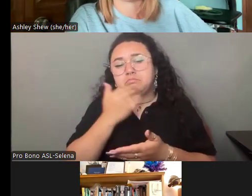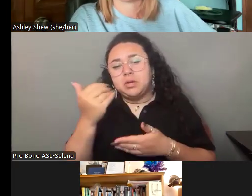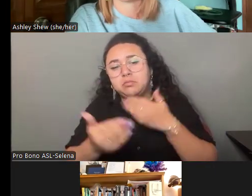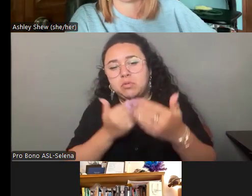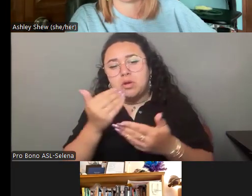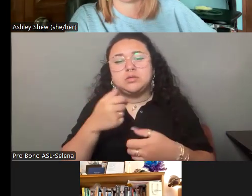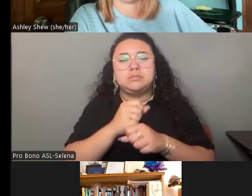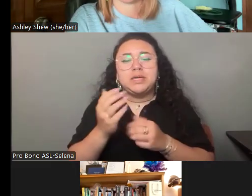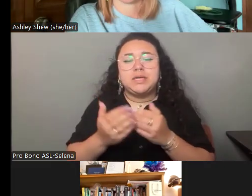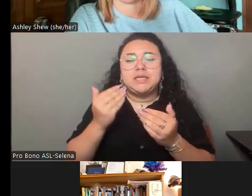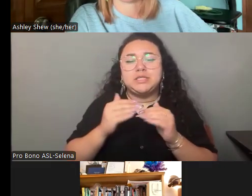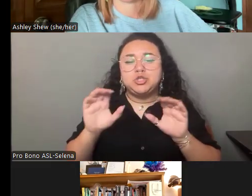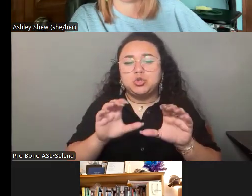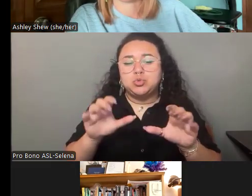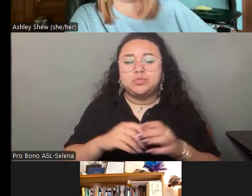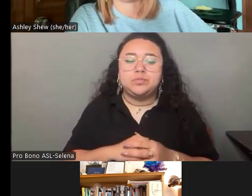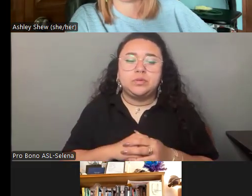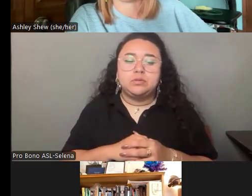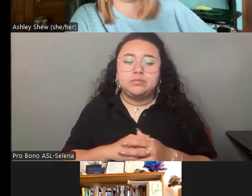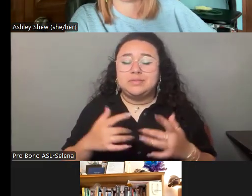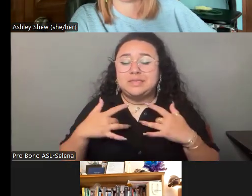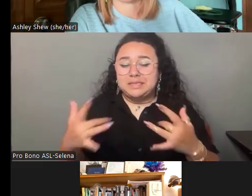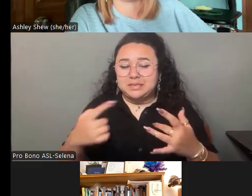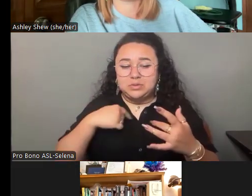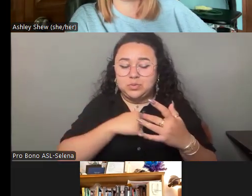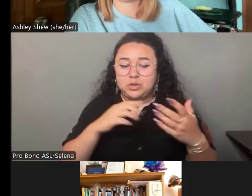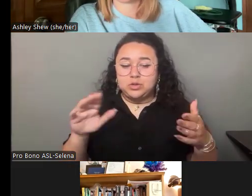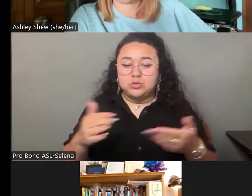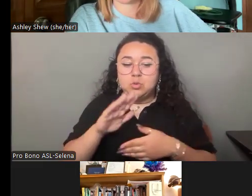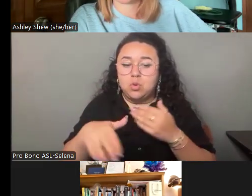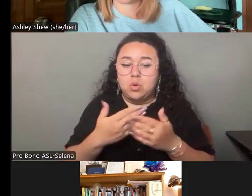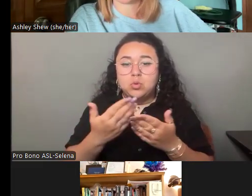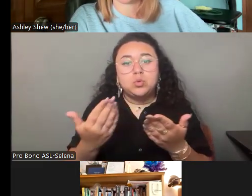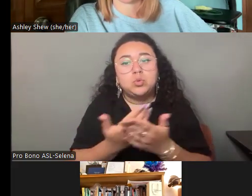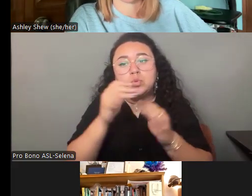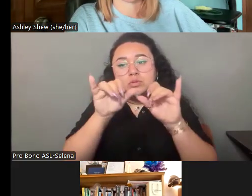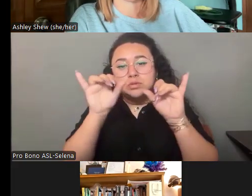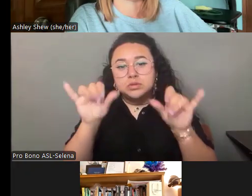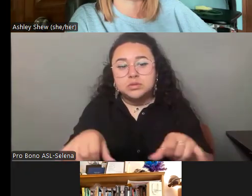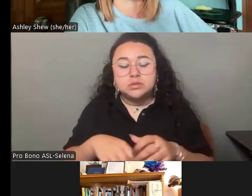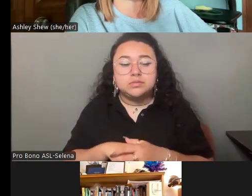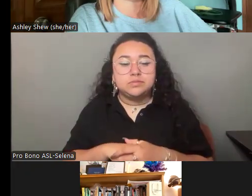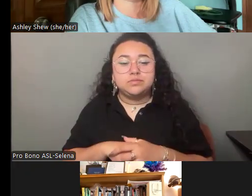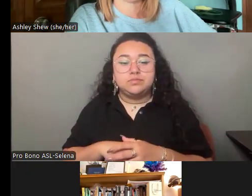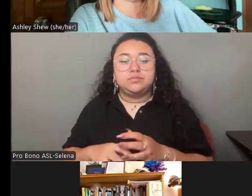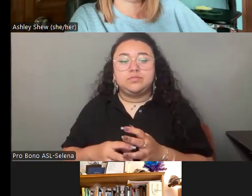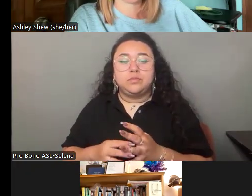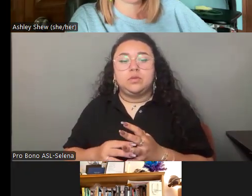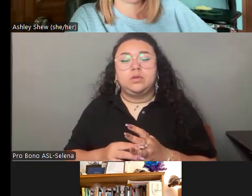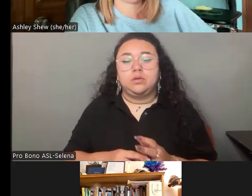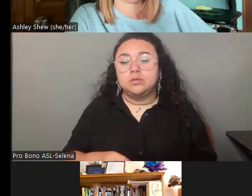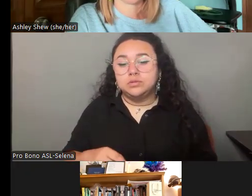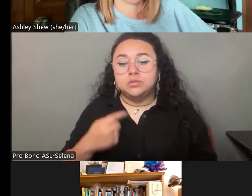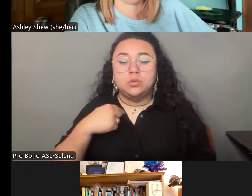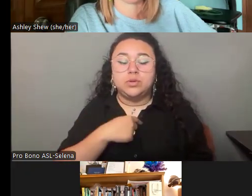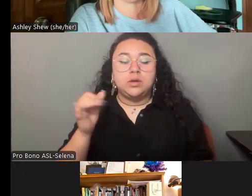make things easy to do. Usually we're introduced to whole new systems. Um, and we